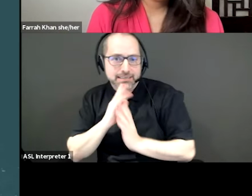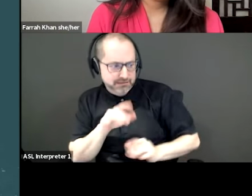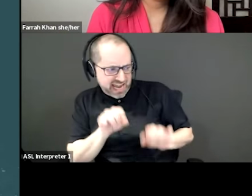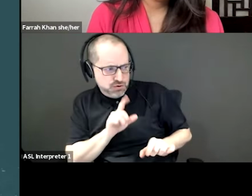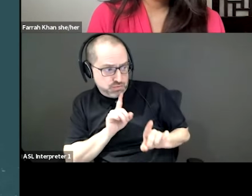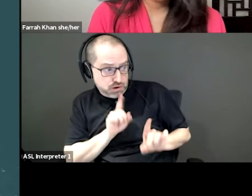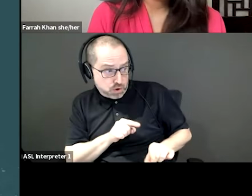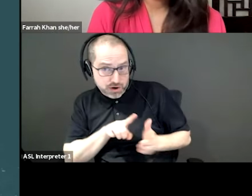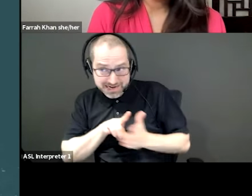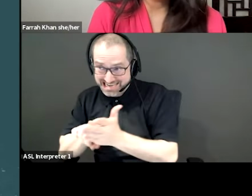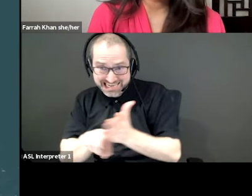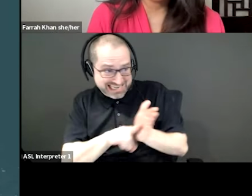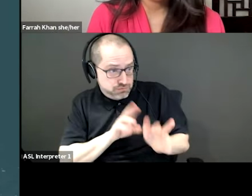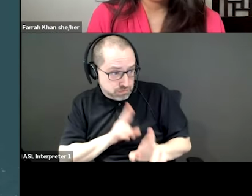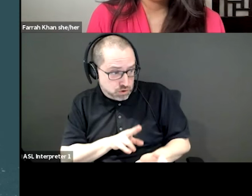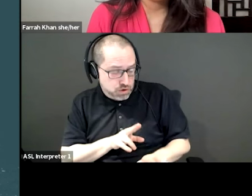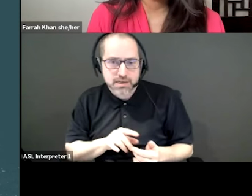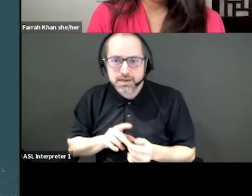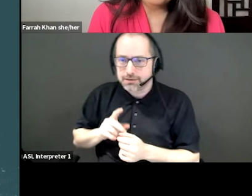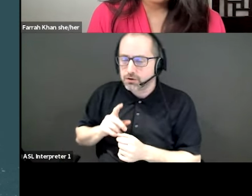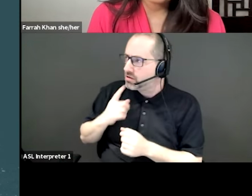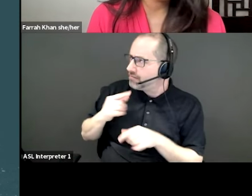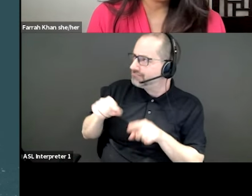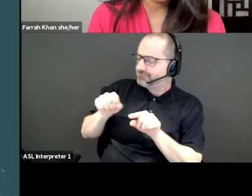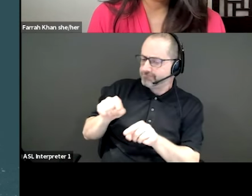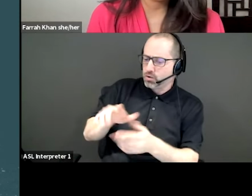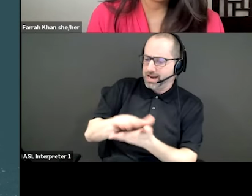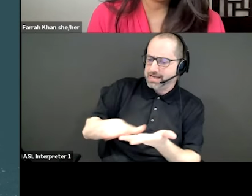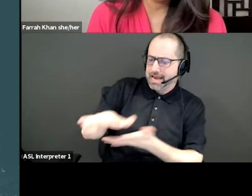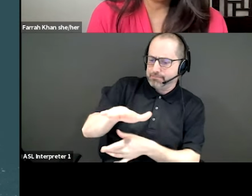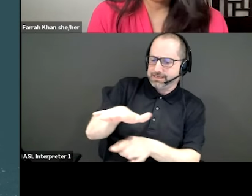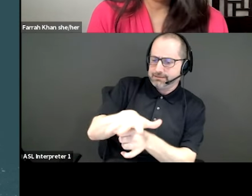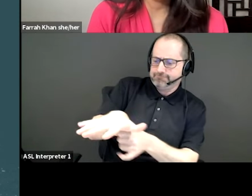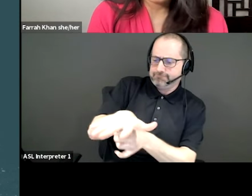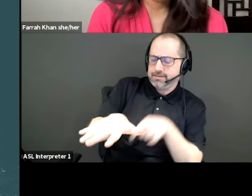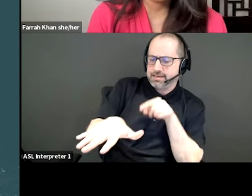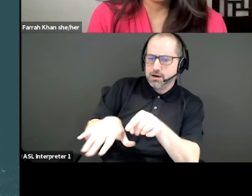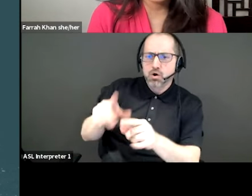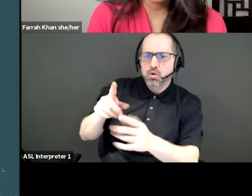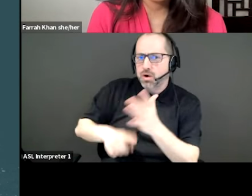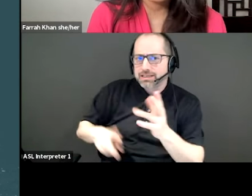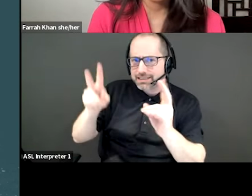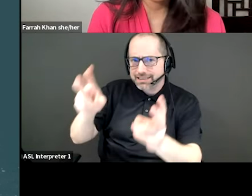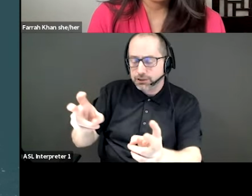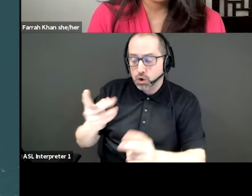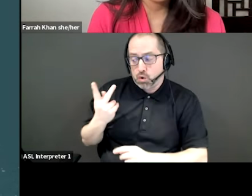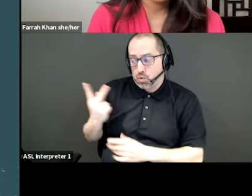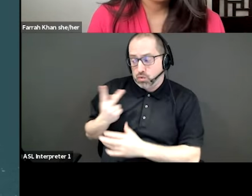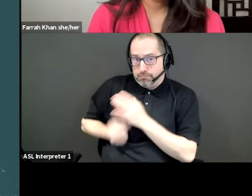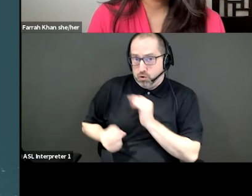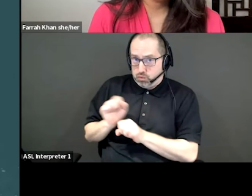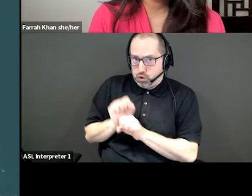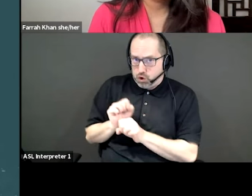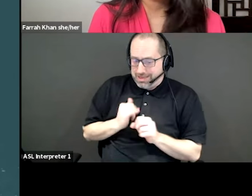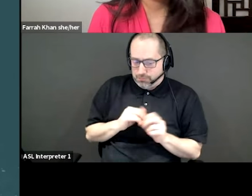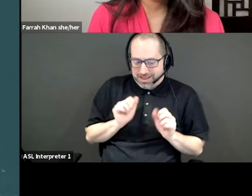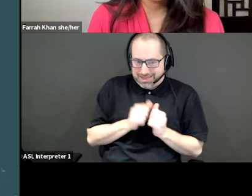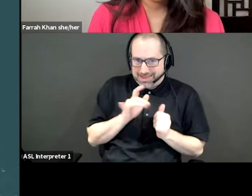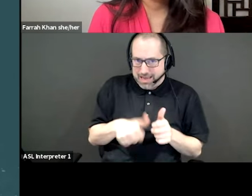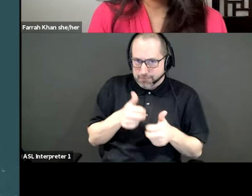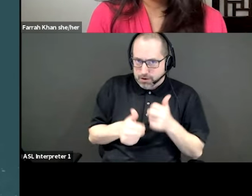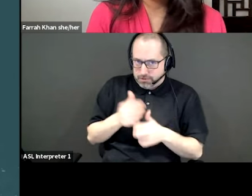really kind of seeing, okay, well, what is the issue really on campus? We know what it is, both of us having worked for a long time now in this issue, but really what